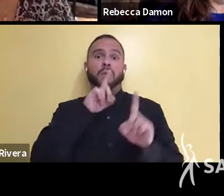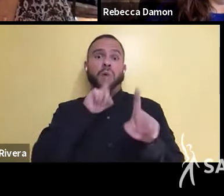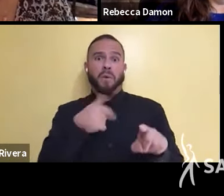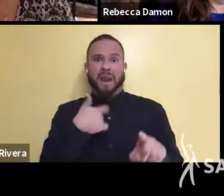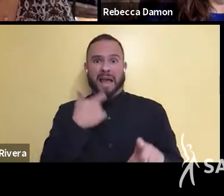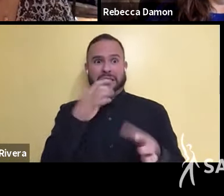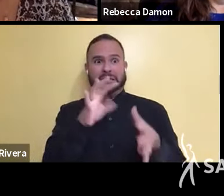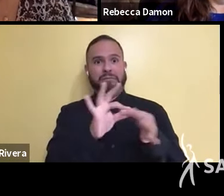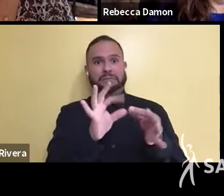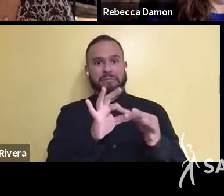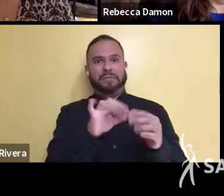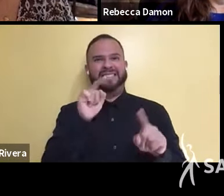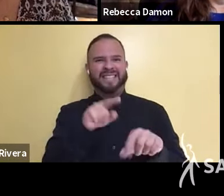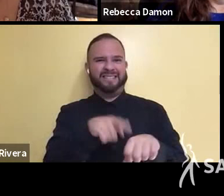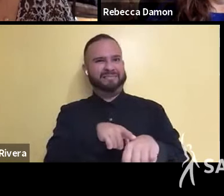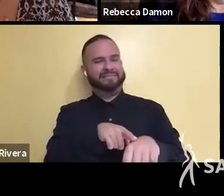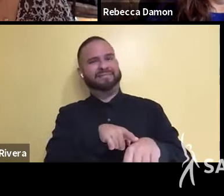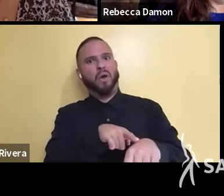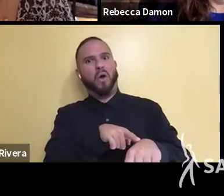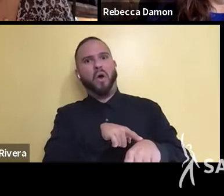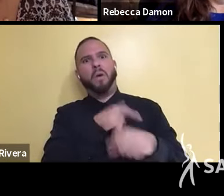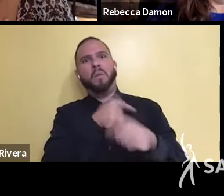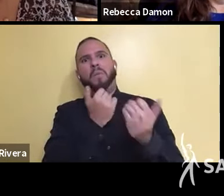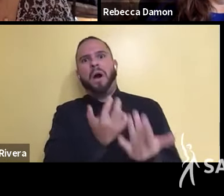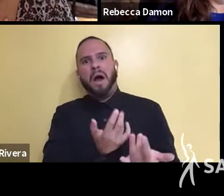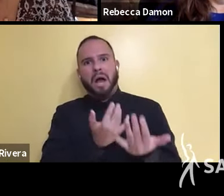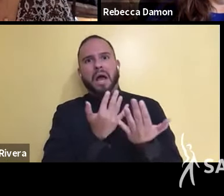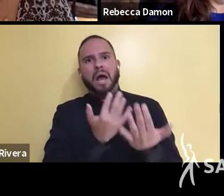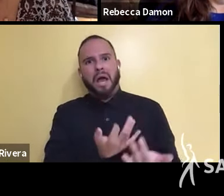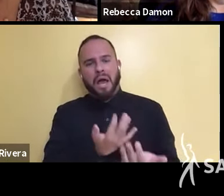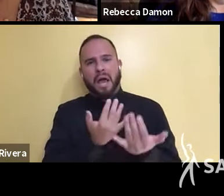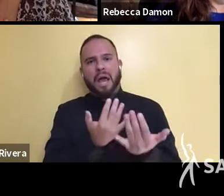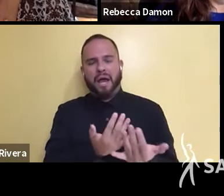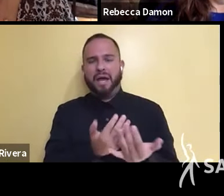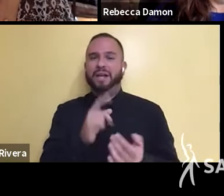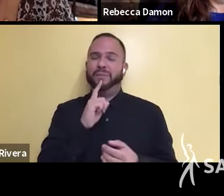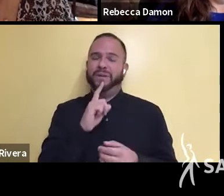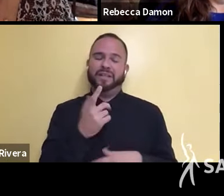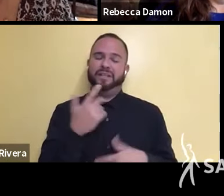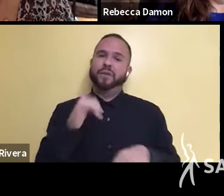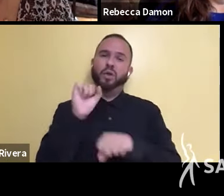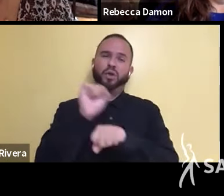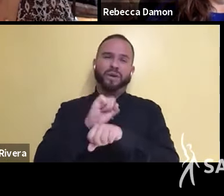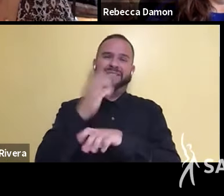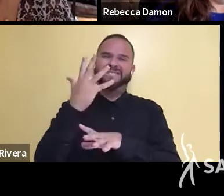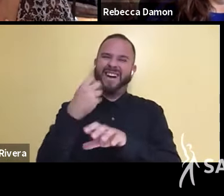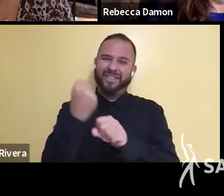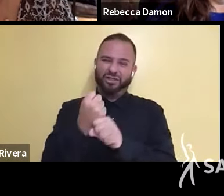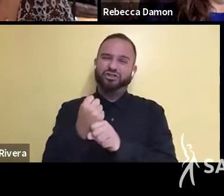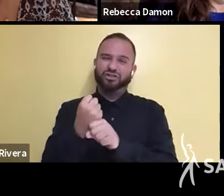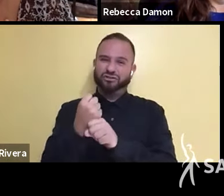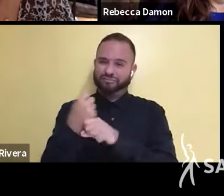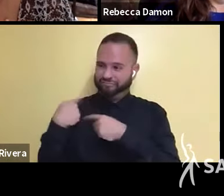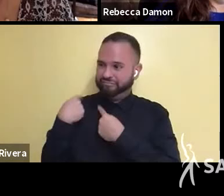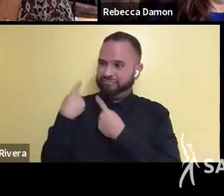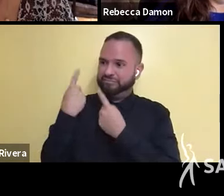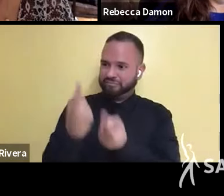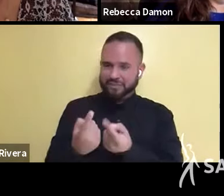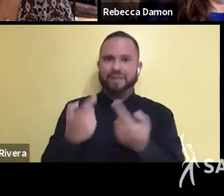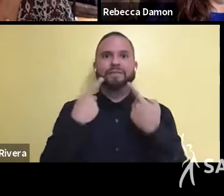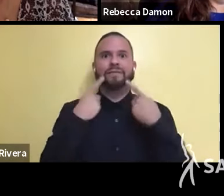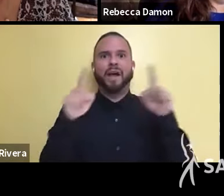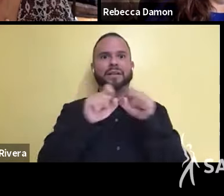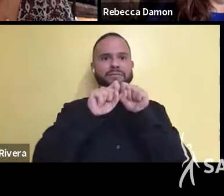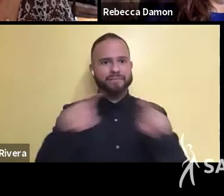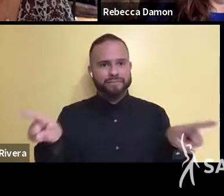on the efficacy of this notice and takedown system has been in the works for 5 years. It did come out, it concluded that the